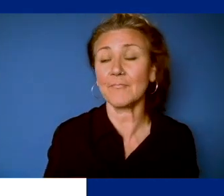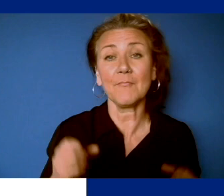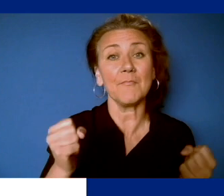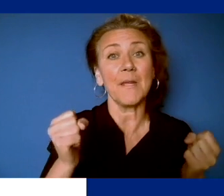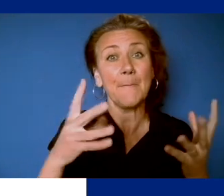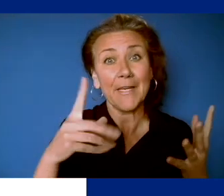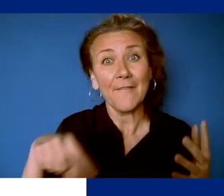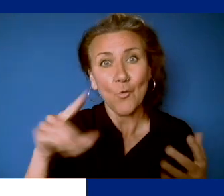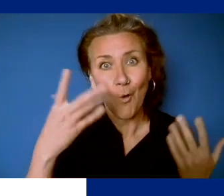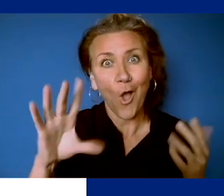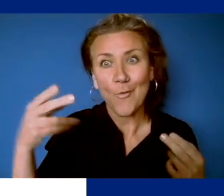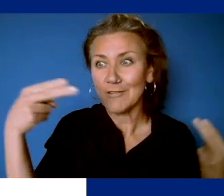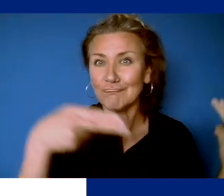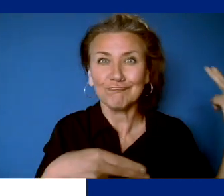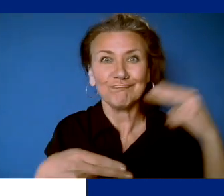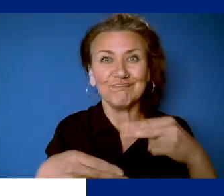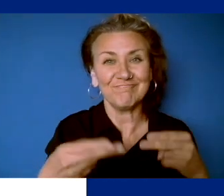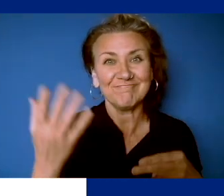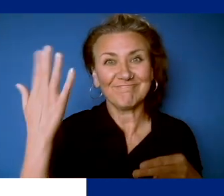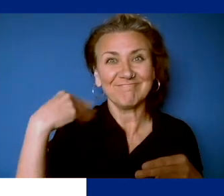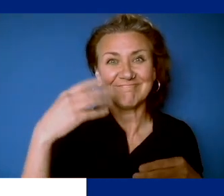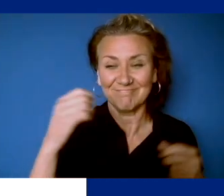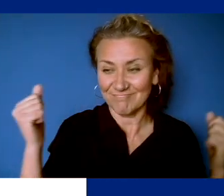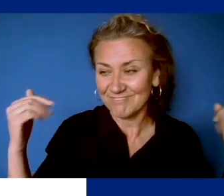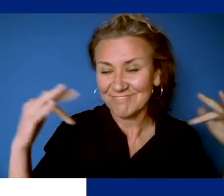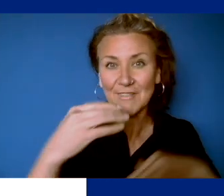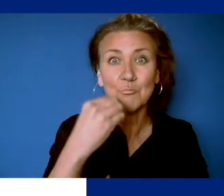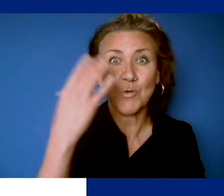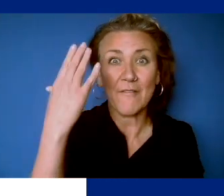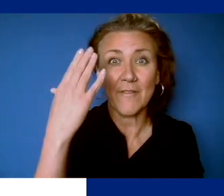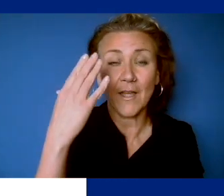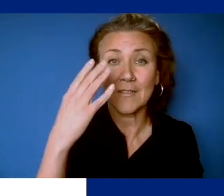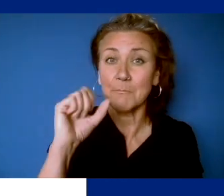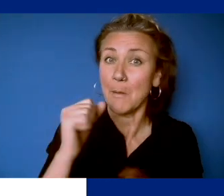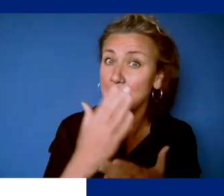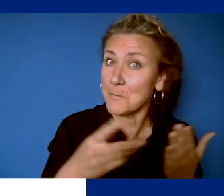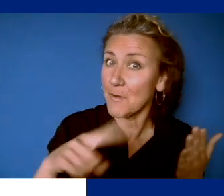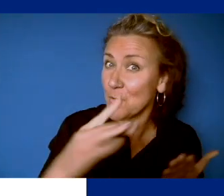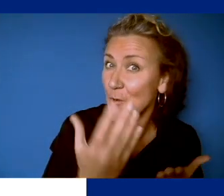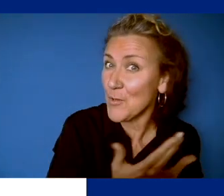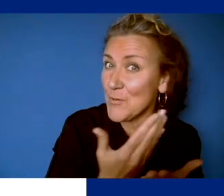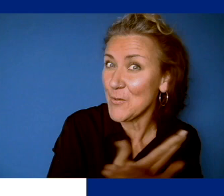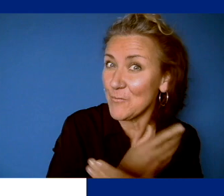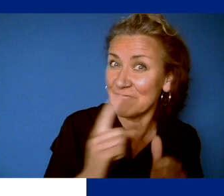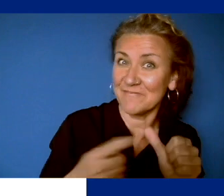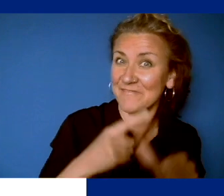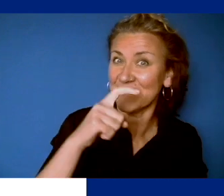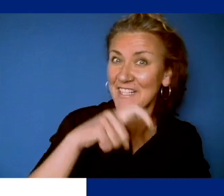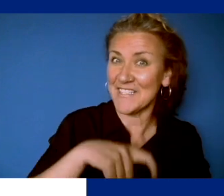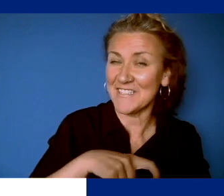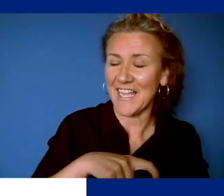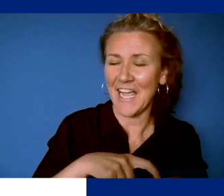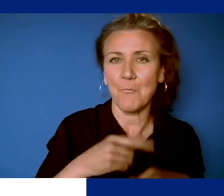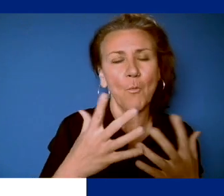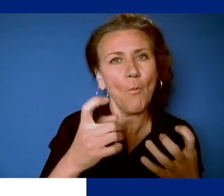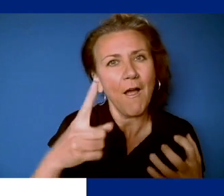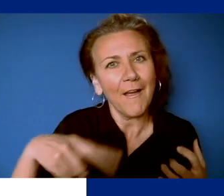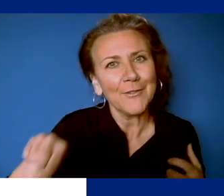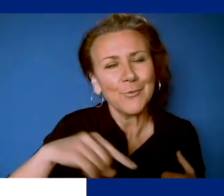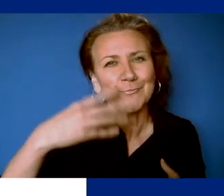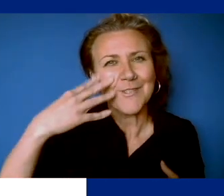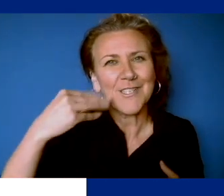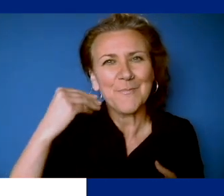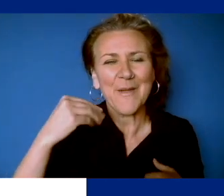So many of you have been before to the breakfast, and I hope many of you are new to the breakfast. But we want you